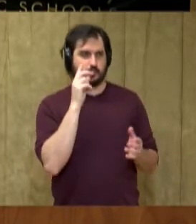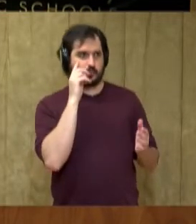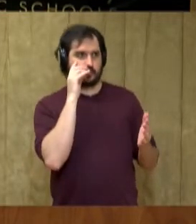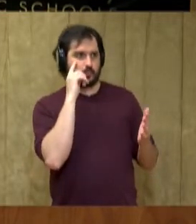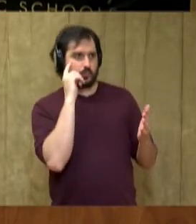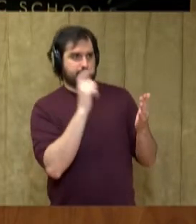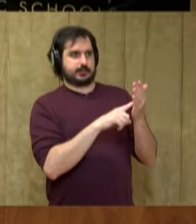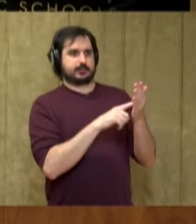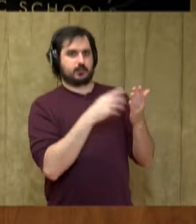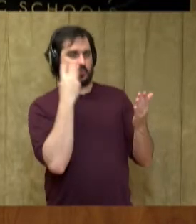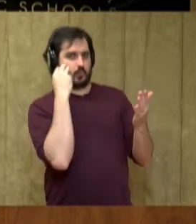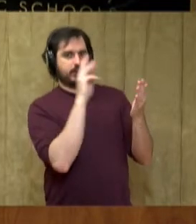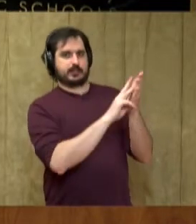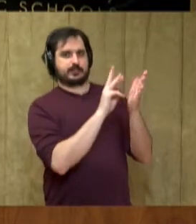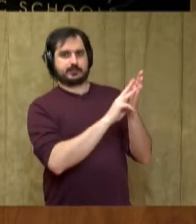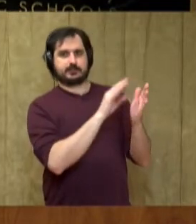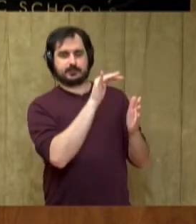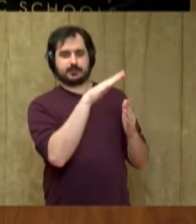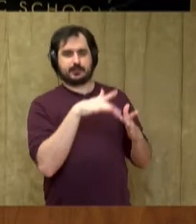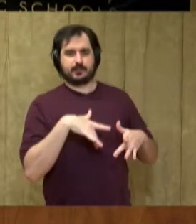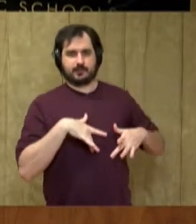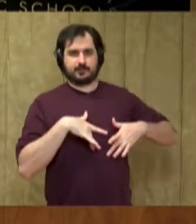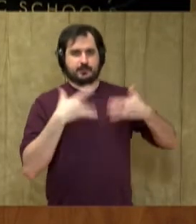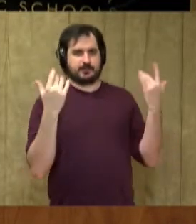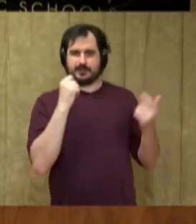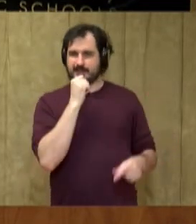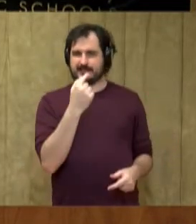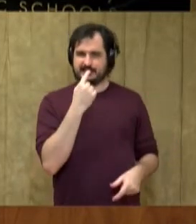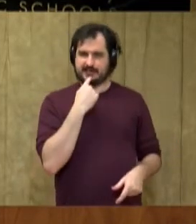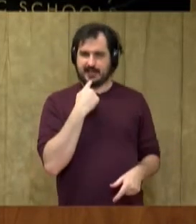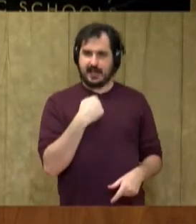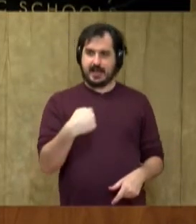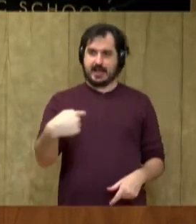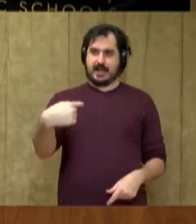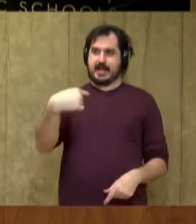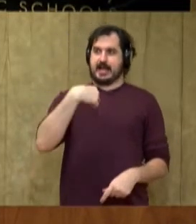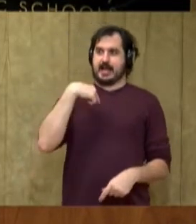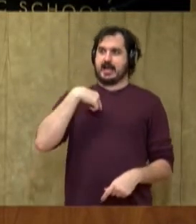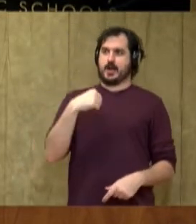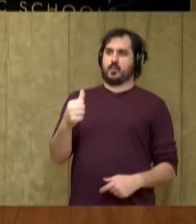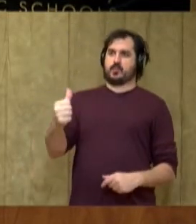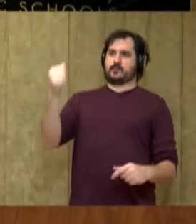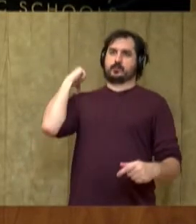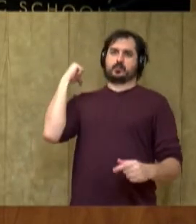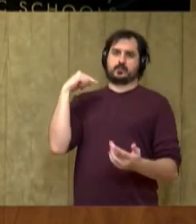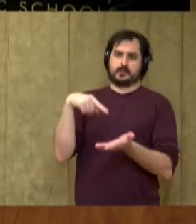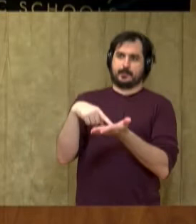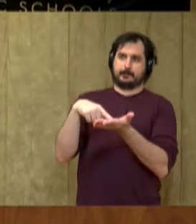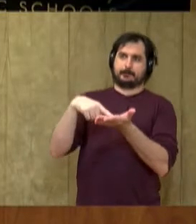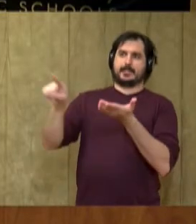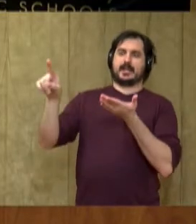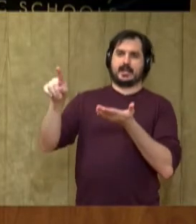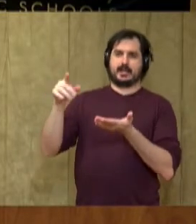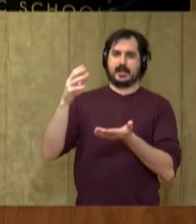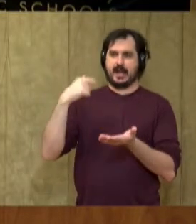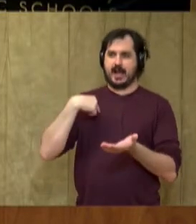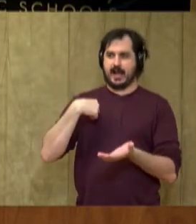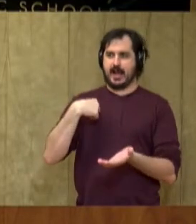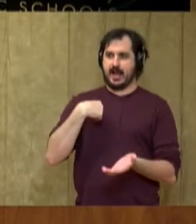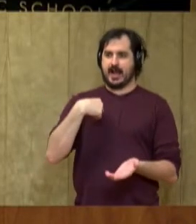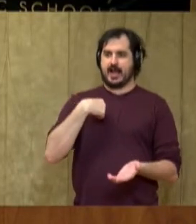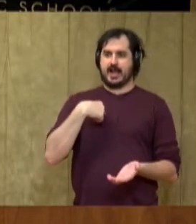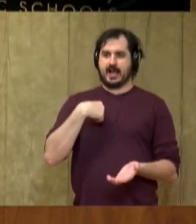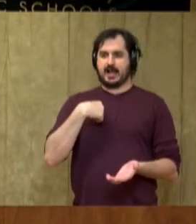that I refused to pay this, or I refused to buy the British goods, or